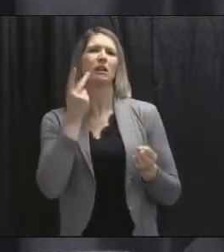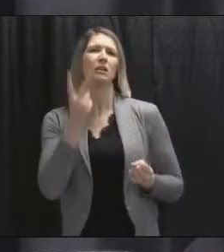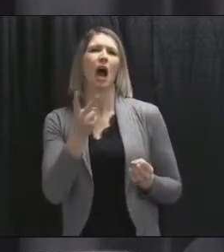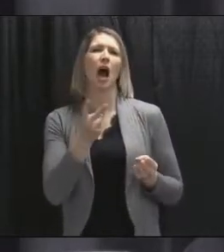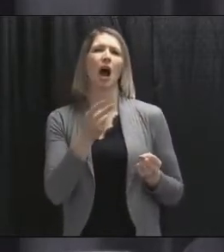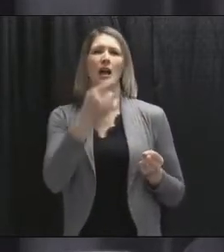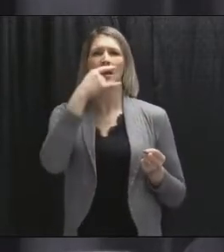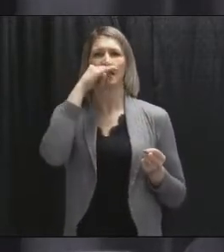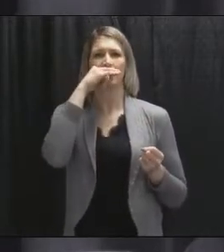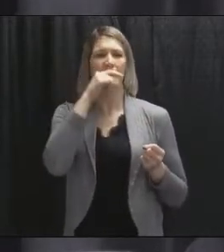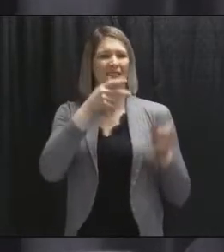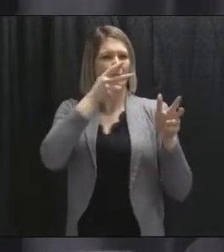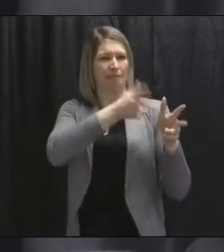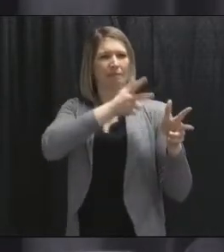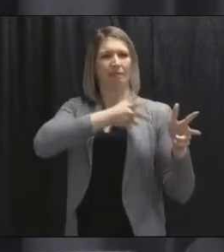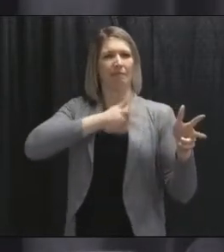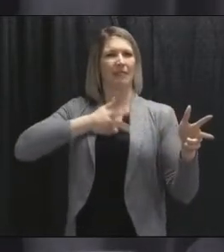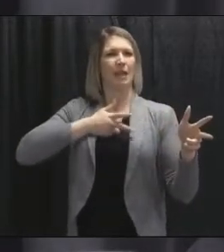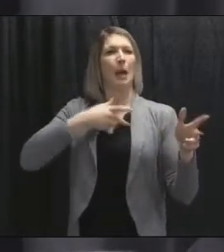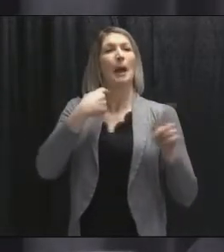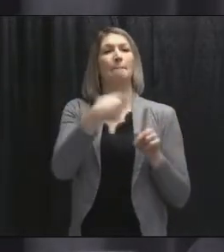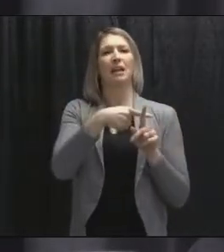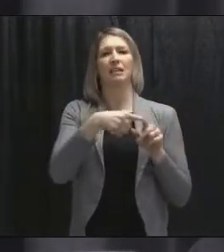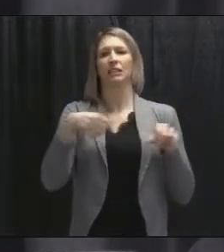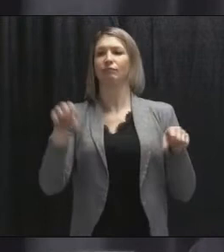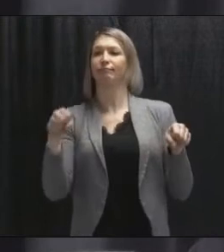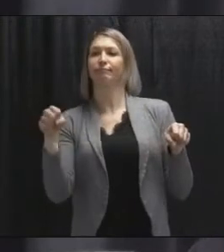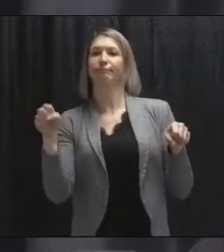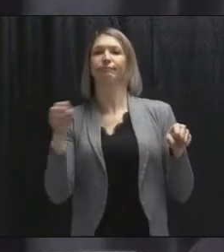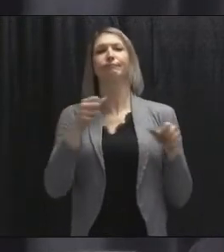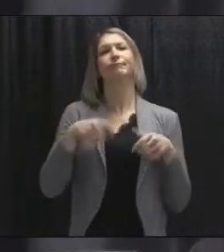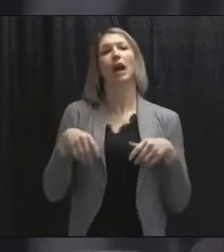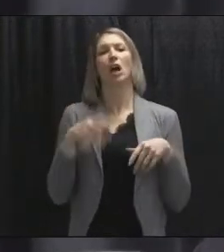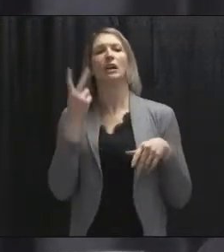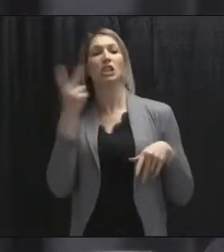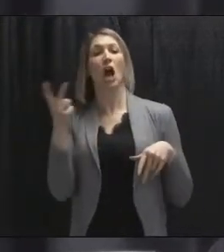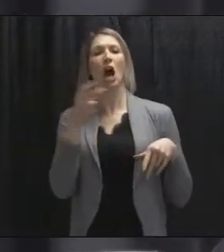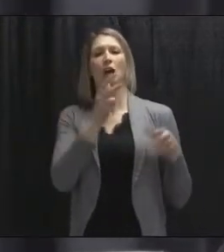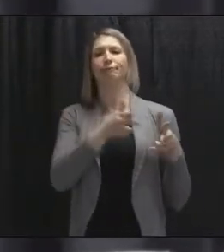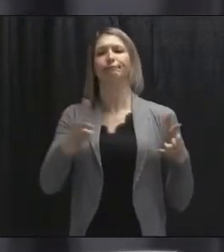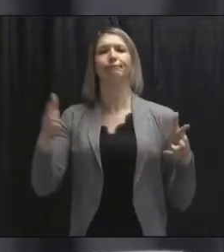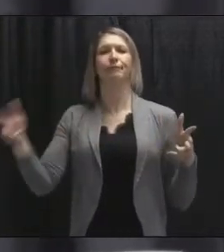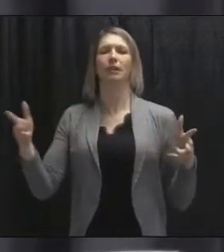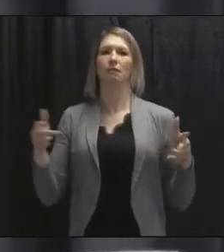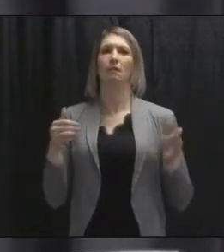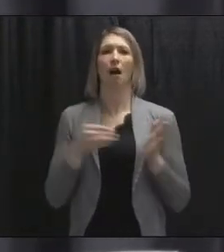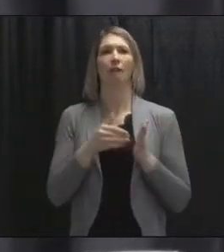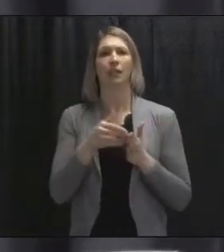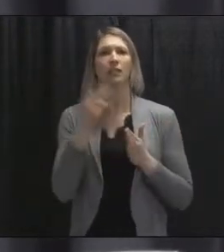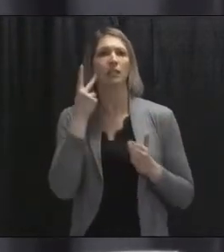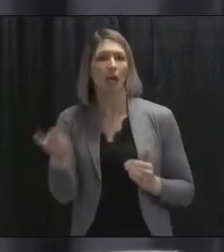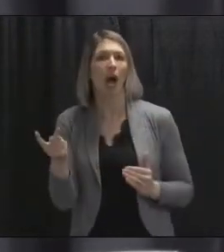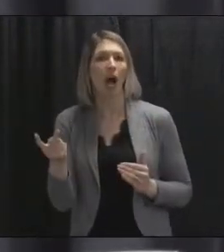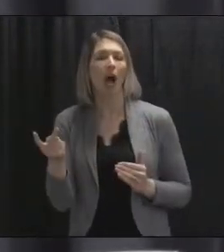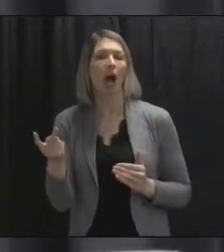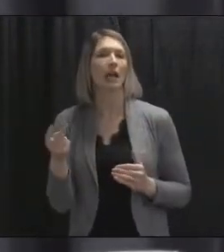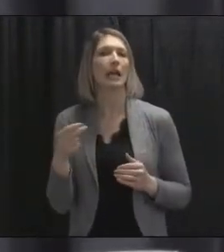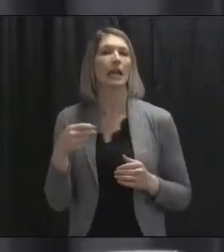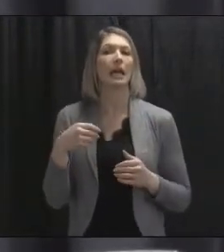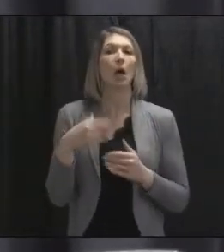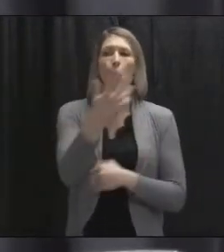in the woods at the weekend doing in the woods things that they wouldn't be doing in their communities in terms of physical